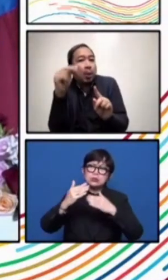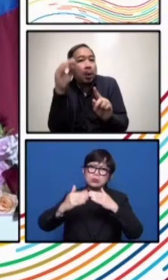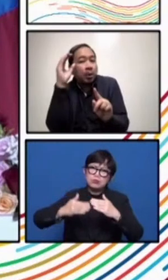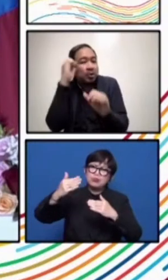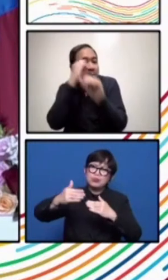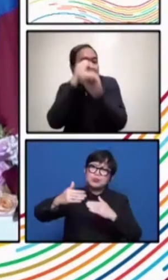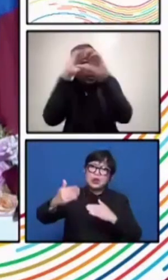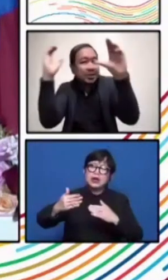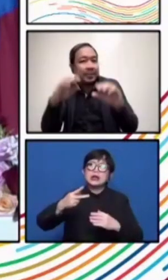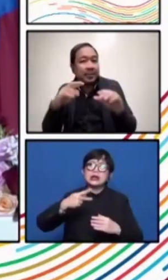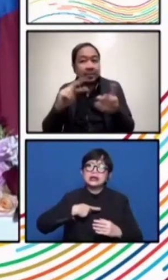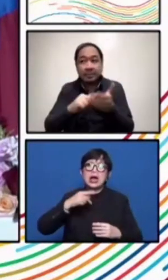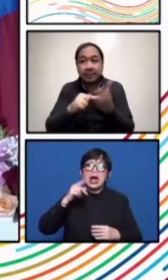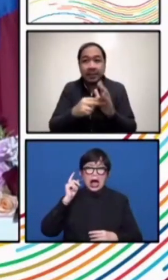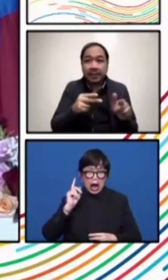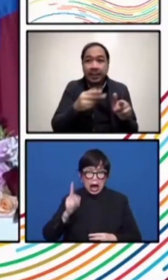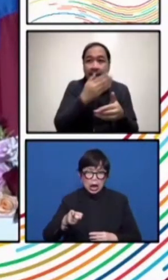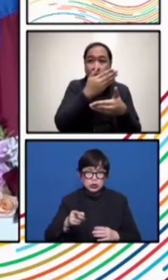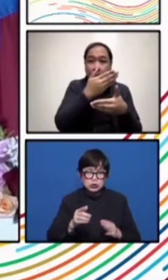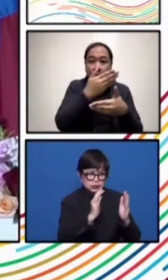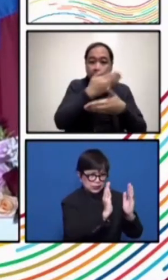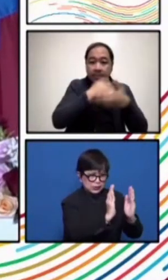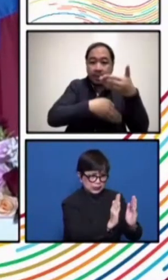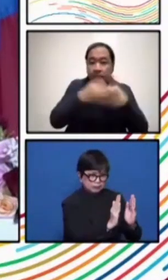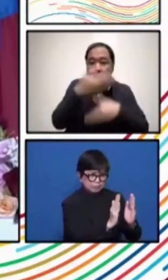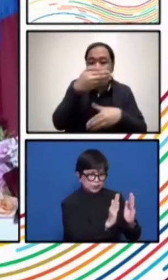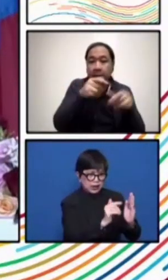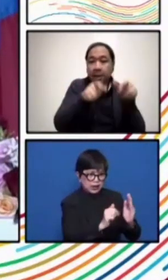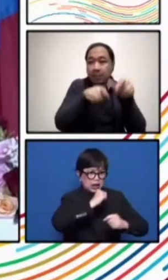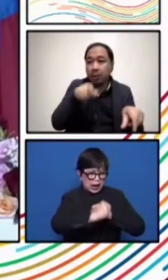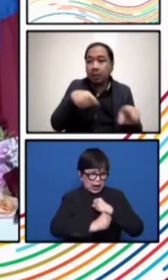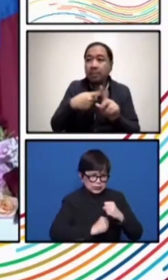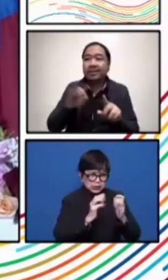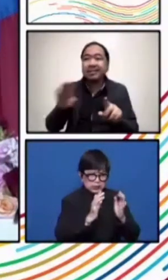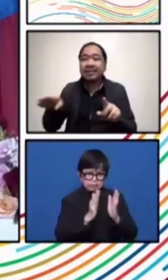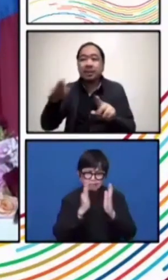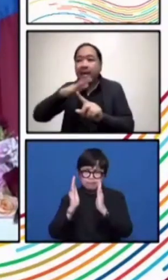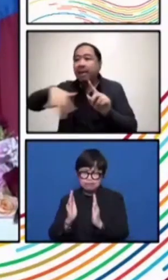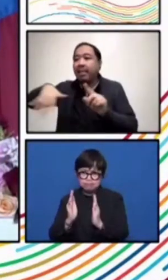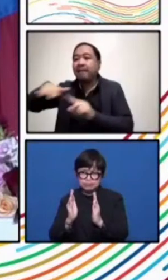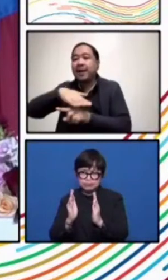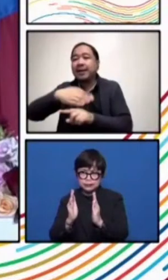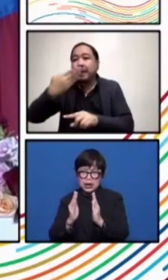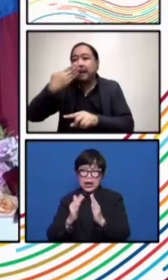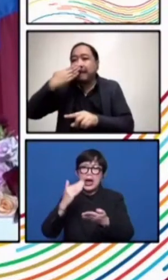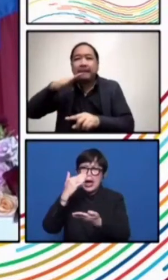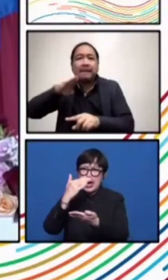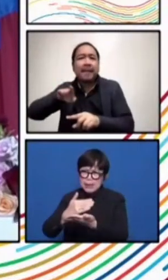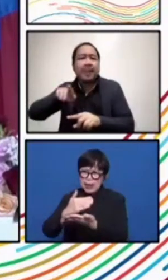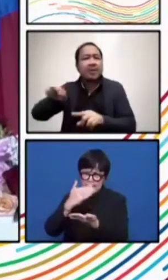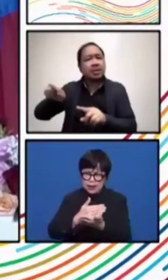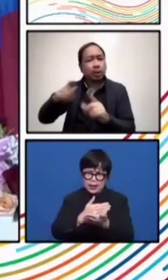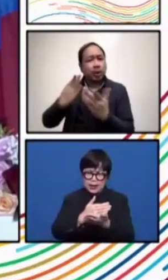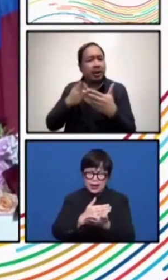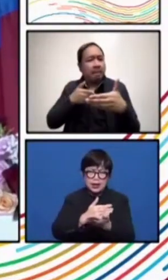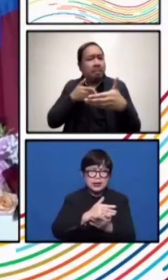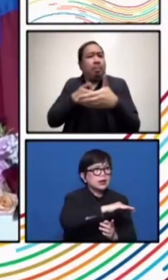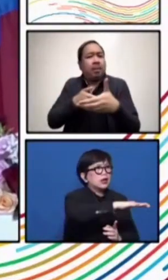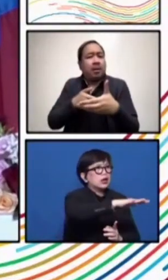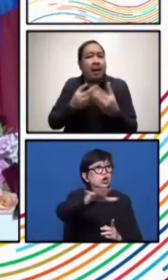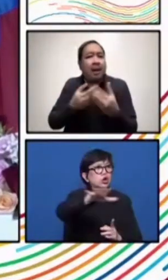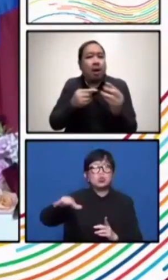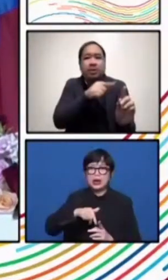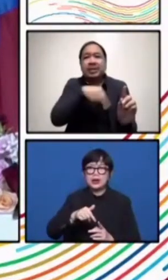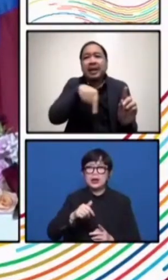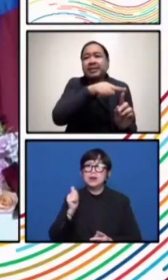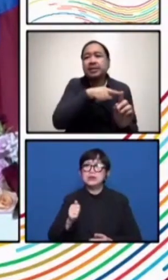persons with impairments and attitudinal and environmental barriers that hinder their full and effective participation